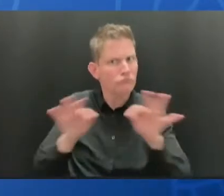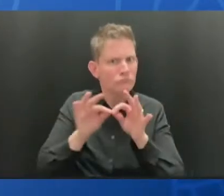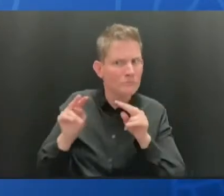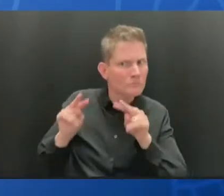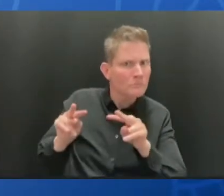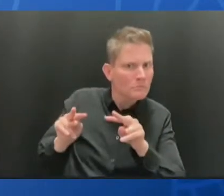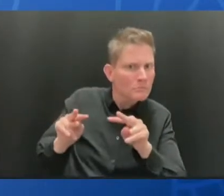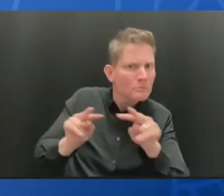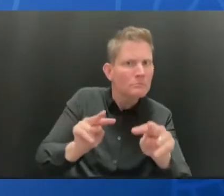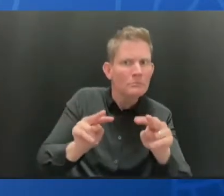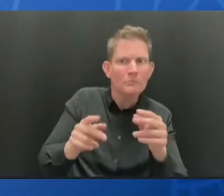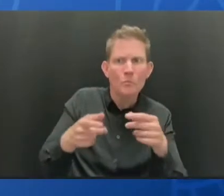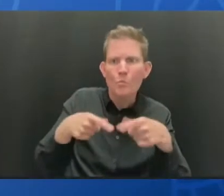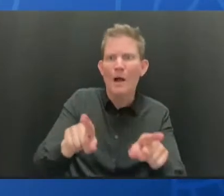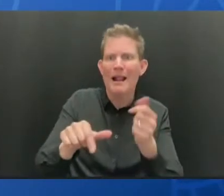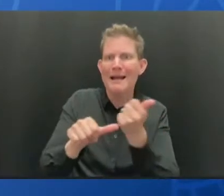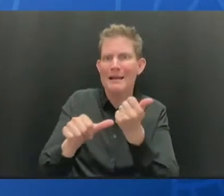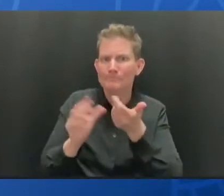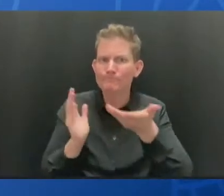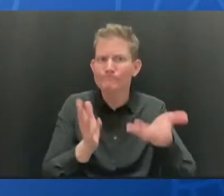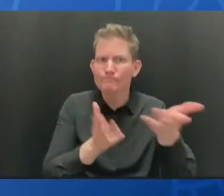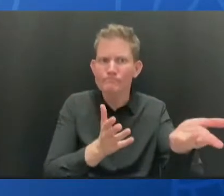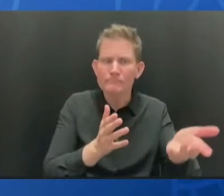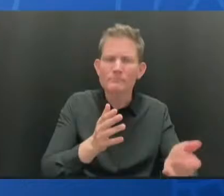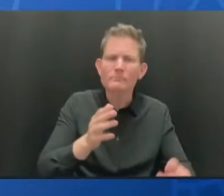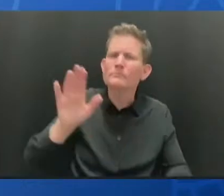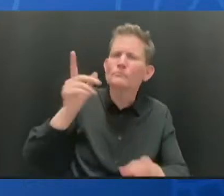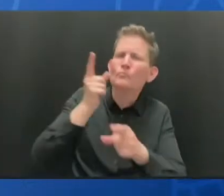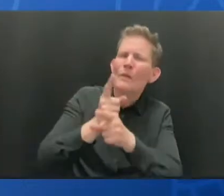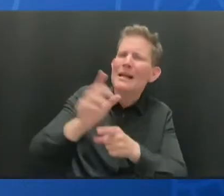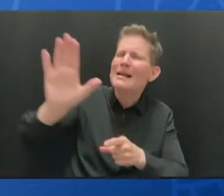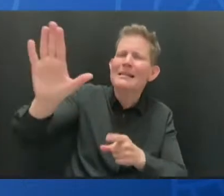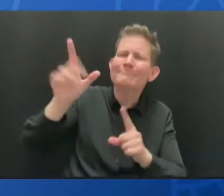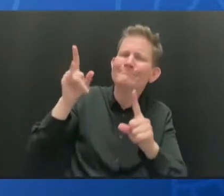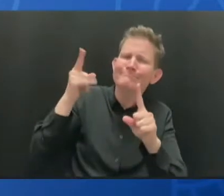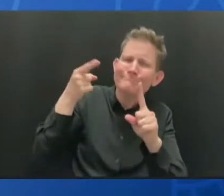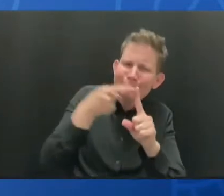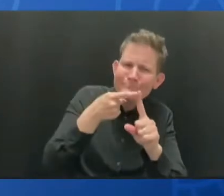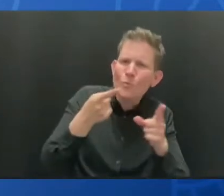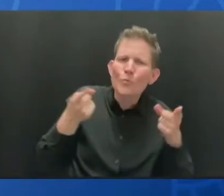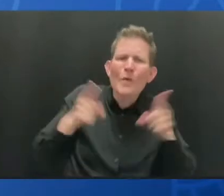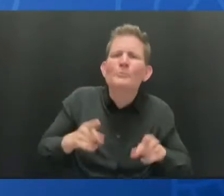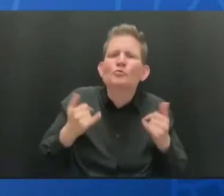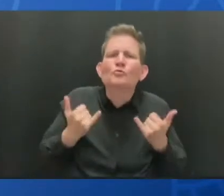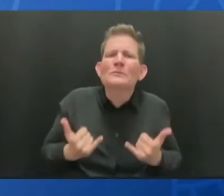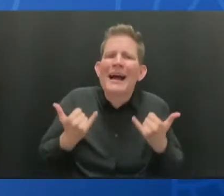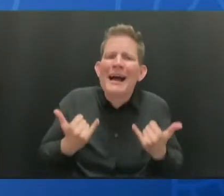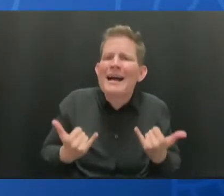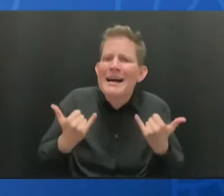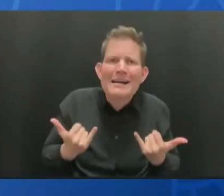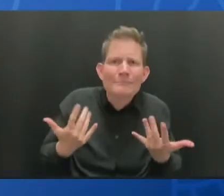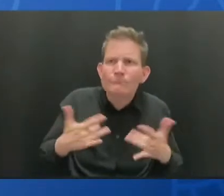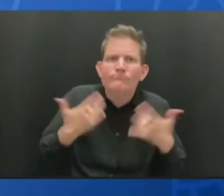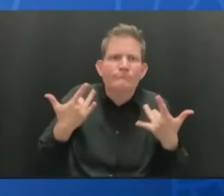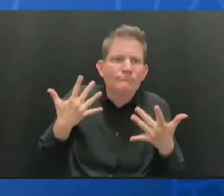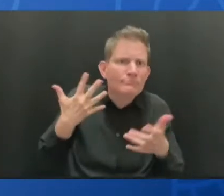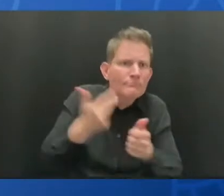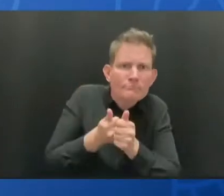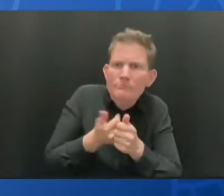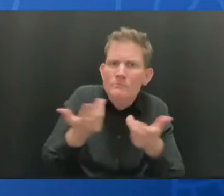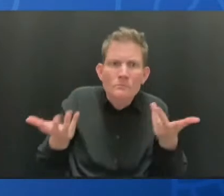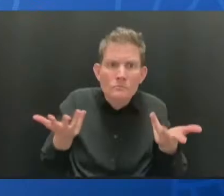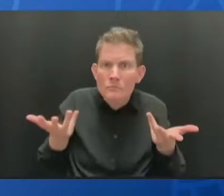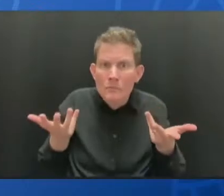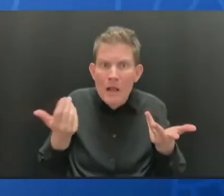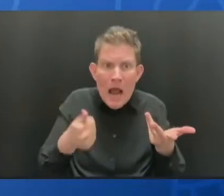there was apparently some incidents today involving potentially shots being, well, at least warning shots